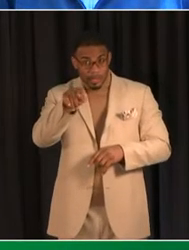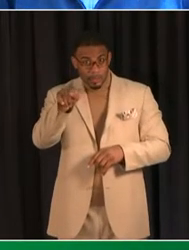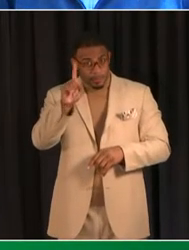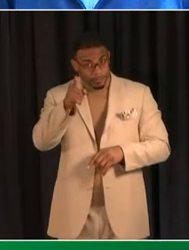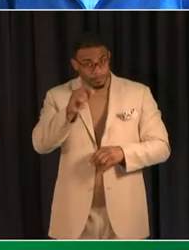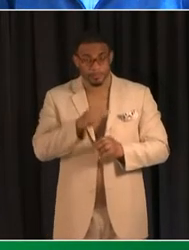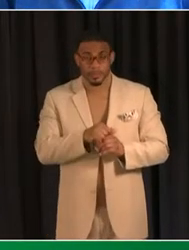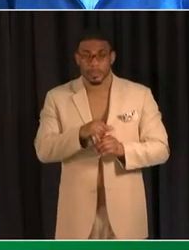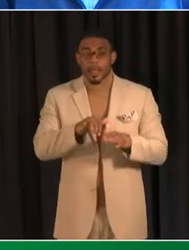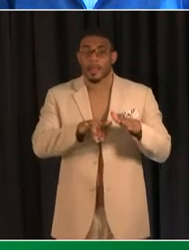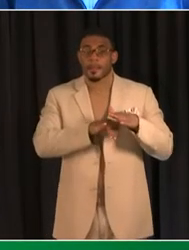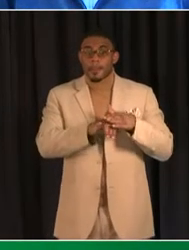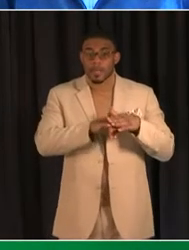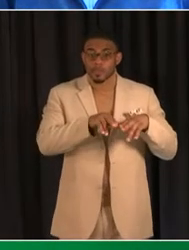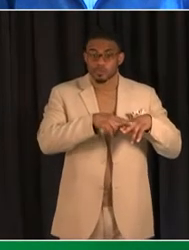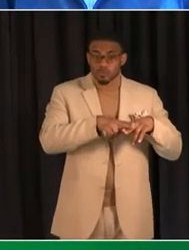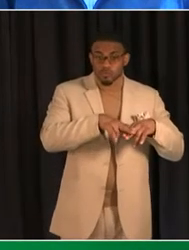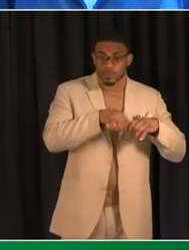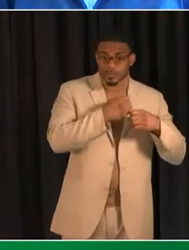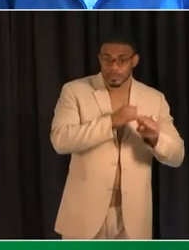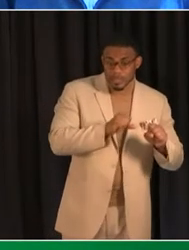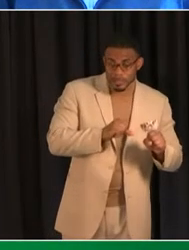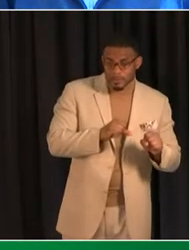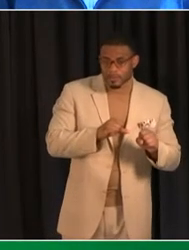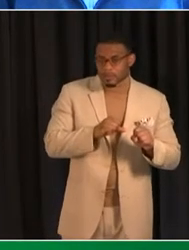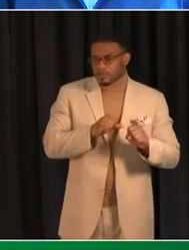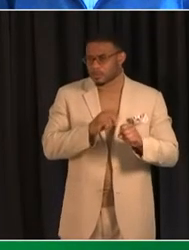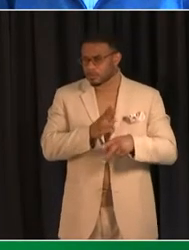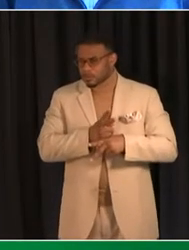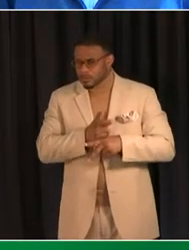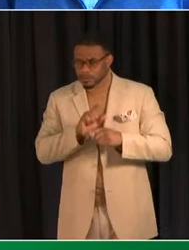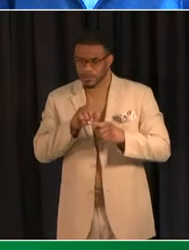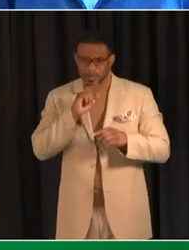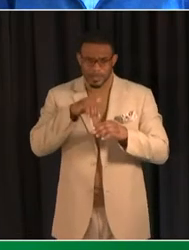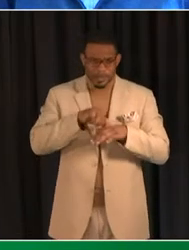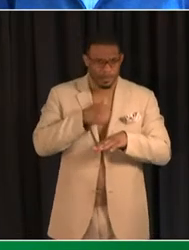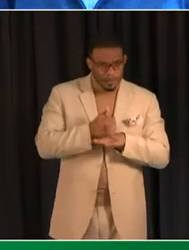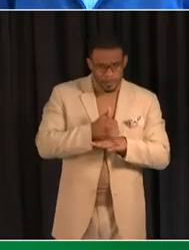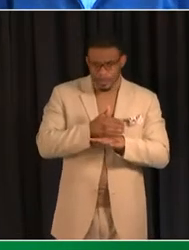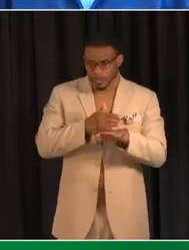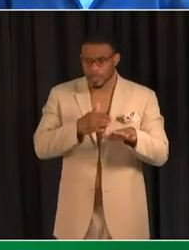Nesbitt. Metro rail safety precautions are being